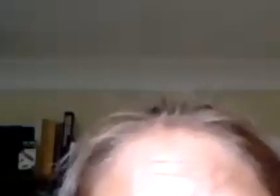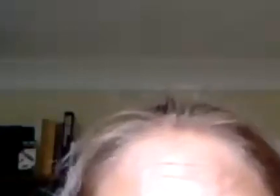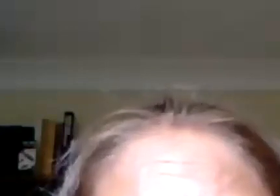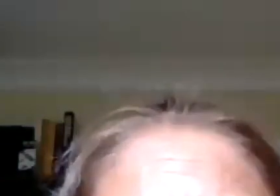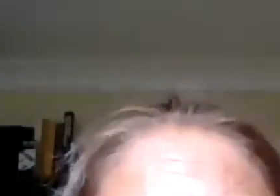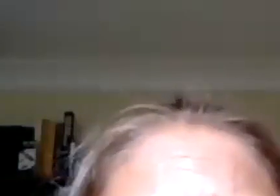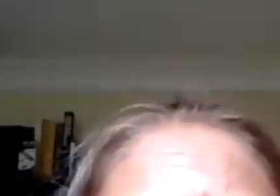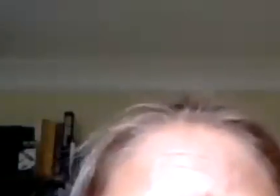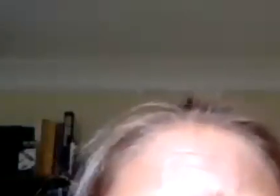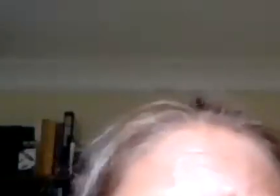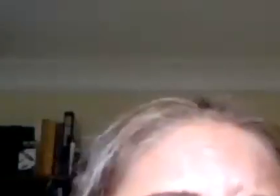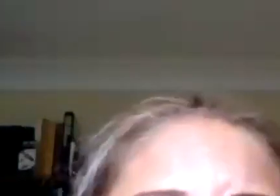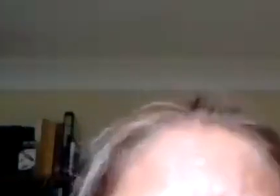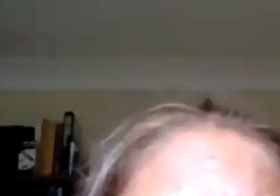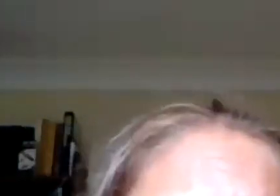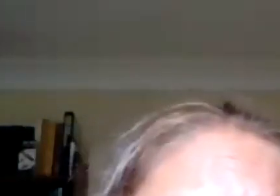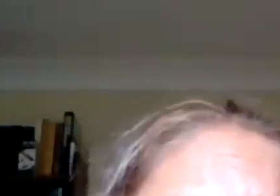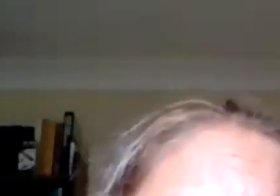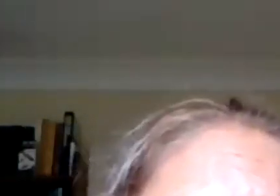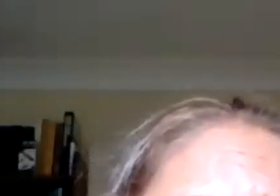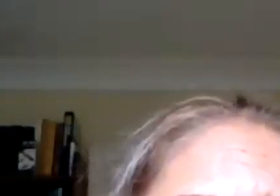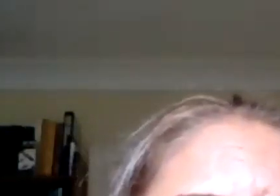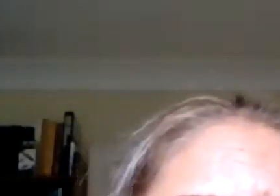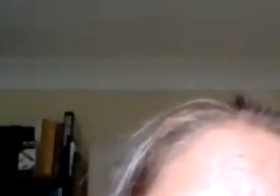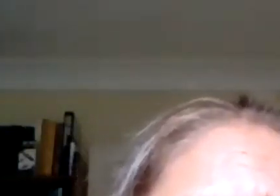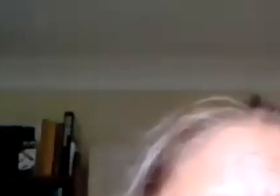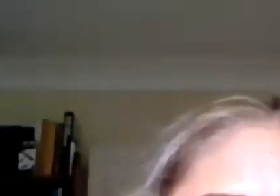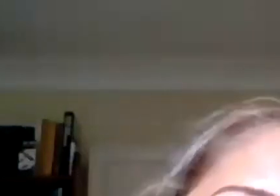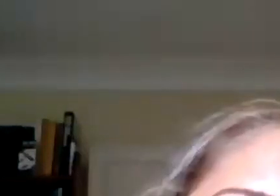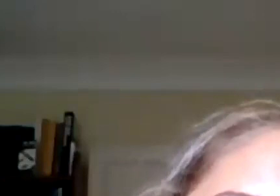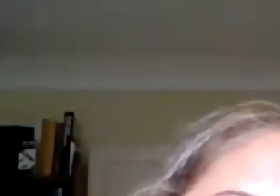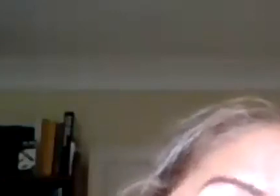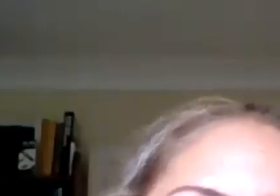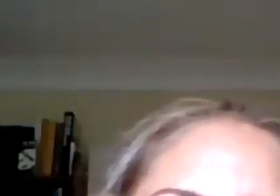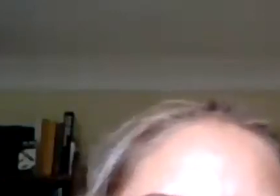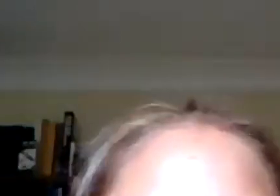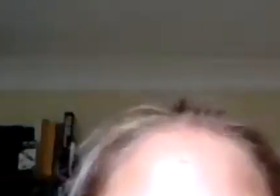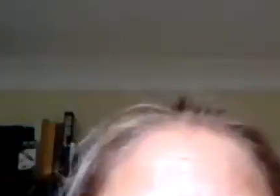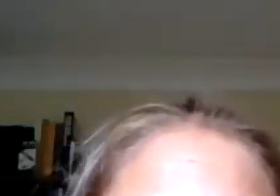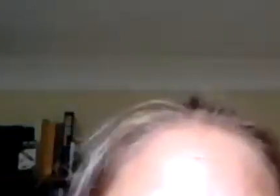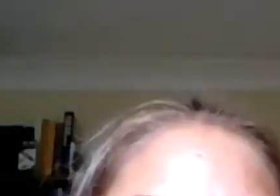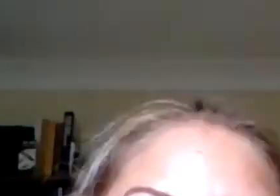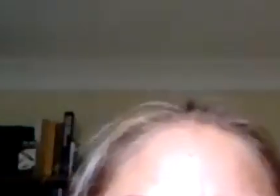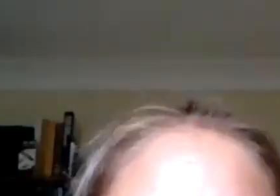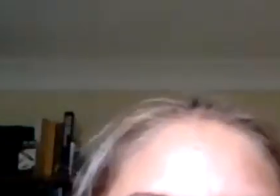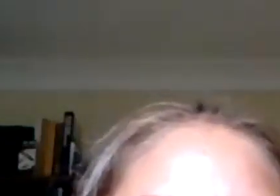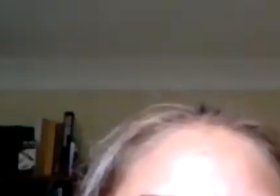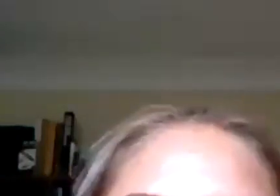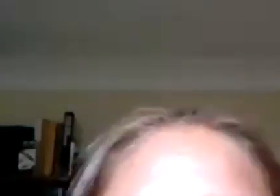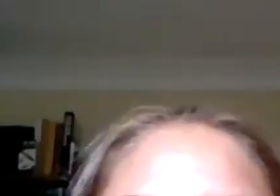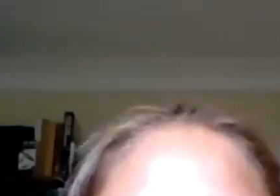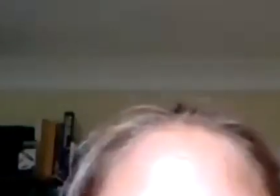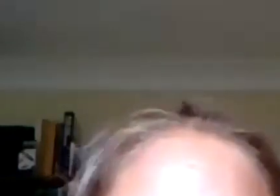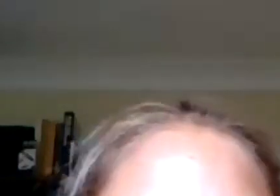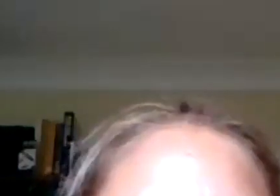and for our school staff is just astonishing, and I could not possibly speak without mentioning that and thanking them, and as I say, honouring